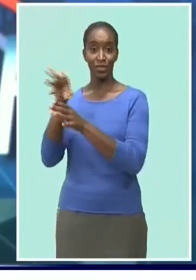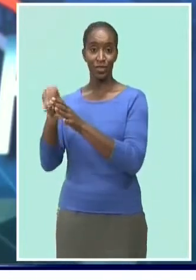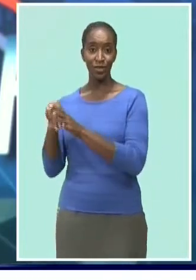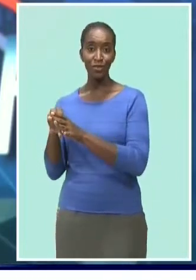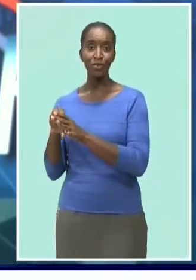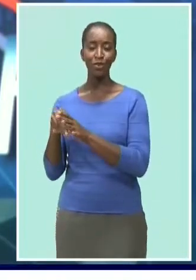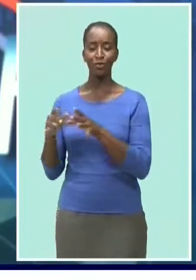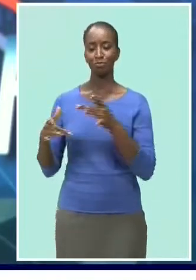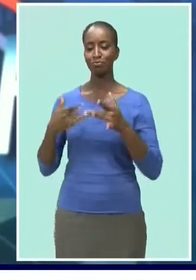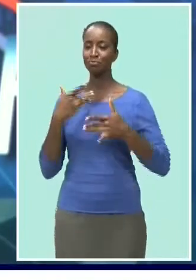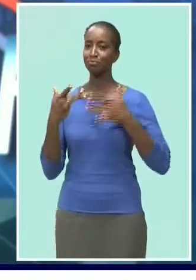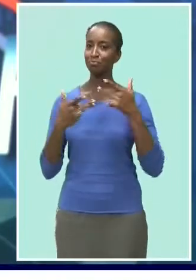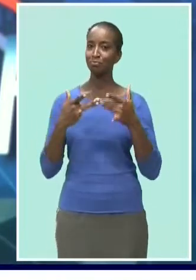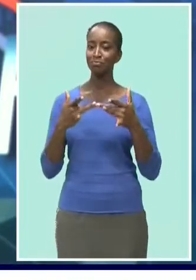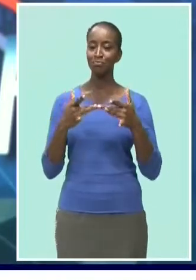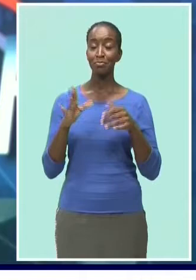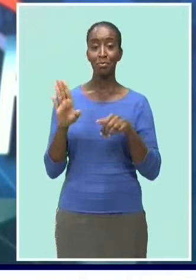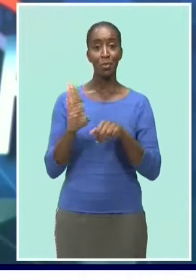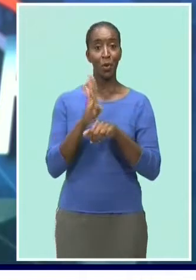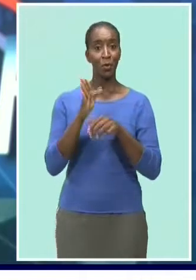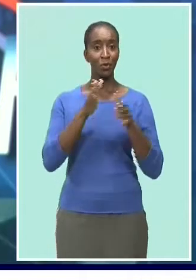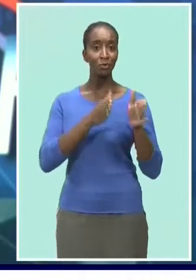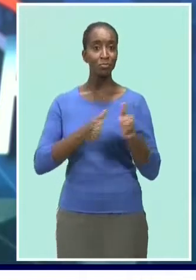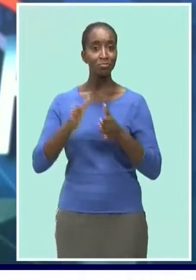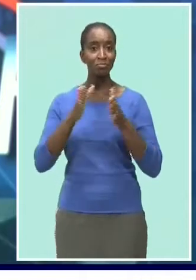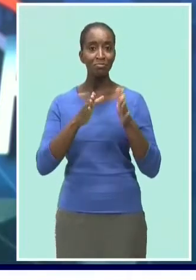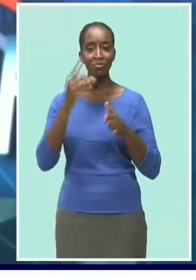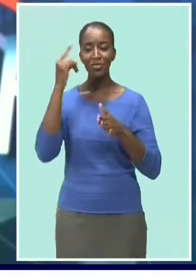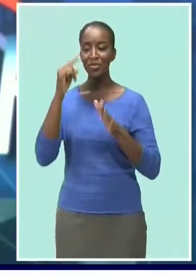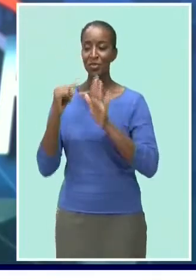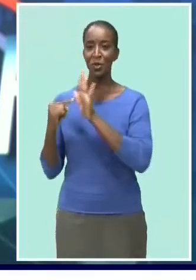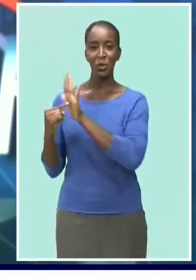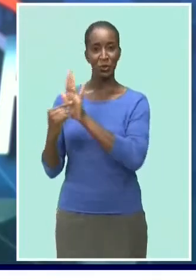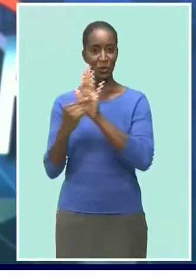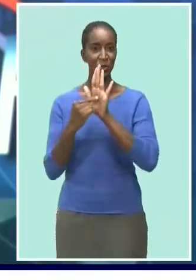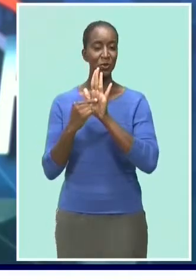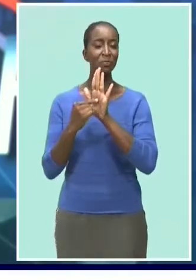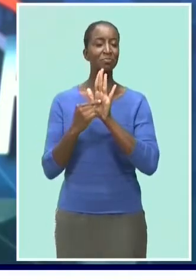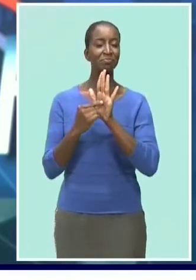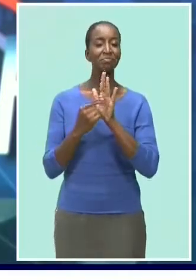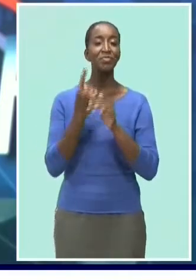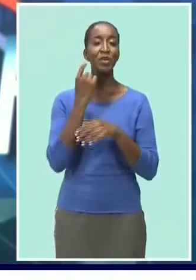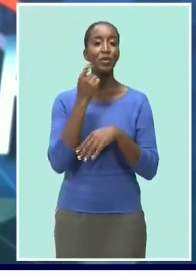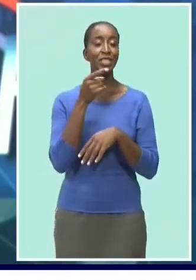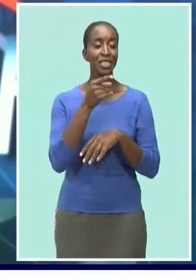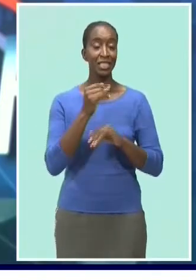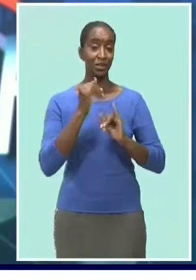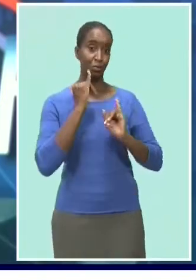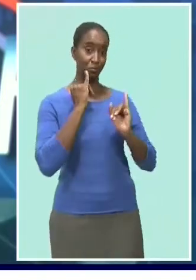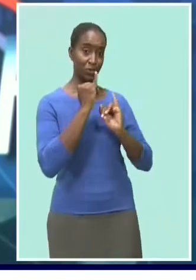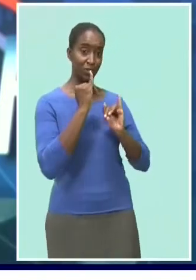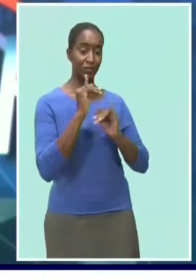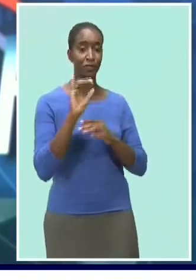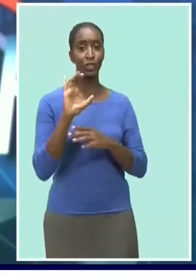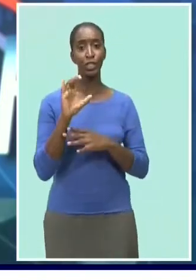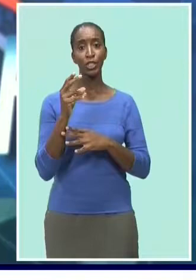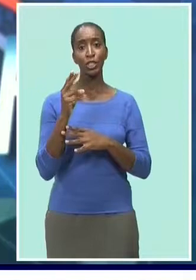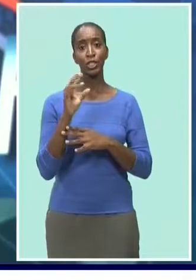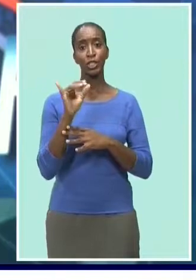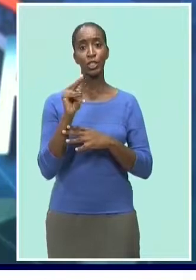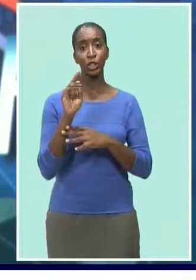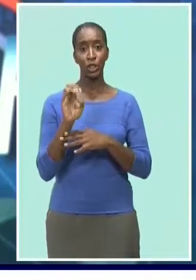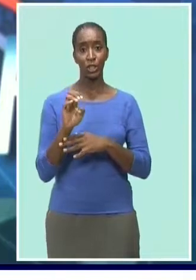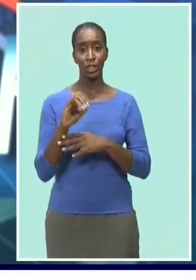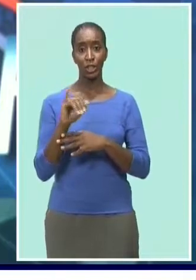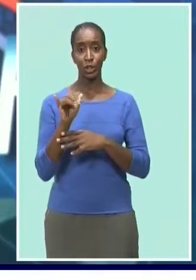has put together for the showpiece. He sat down in an exclusive interview with our Shane Jones to discuss the trip just hours